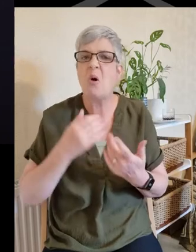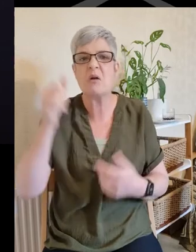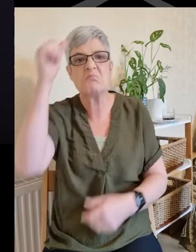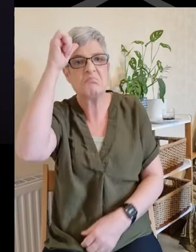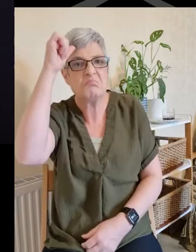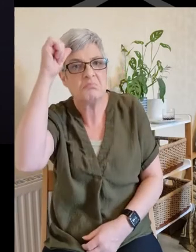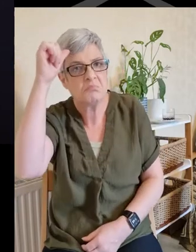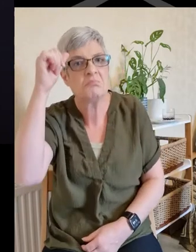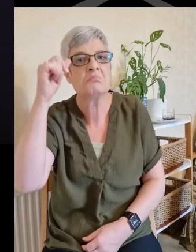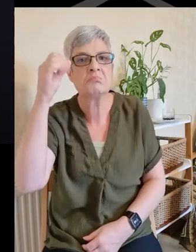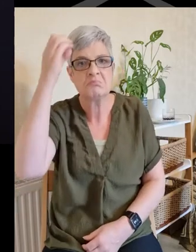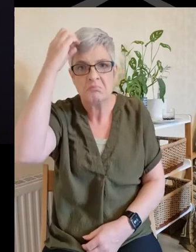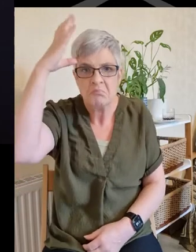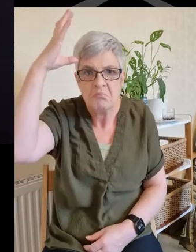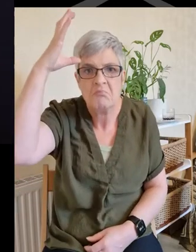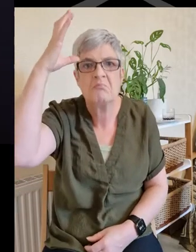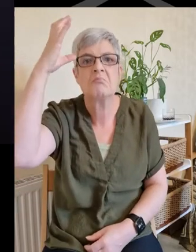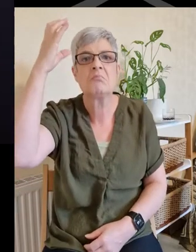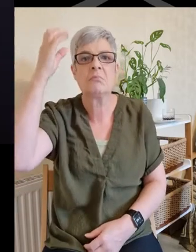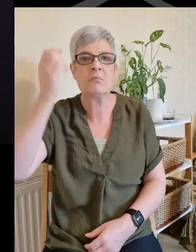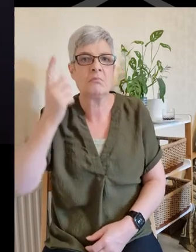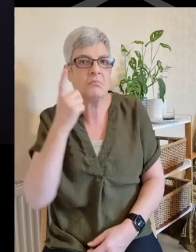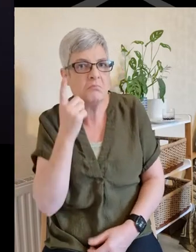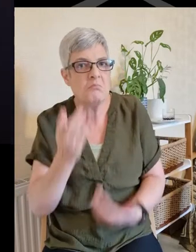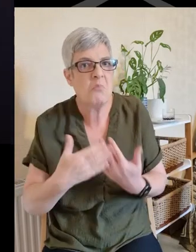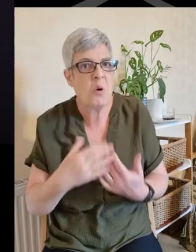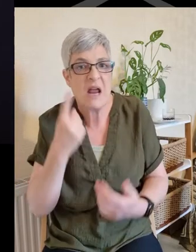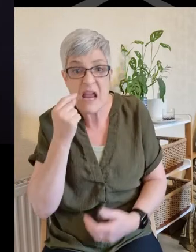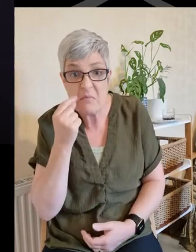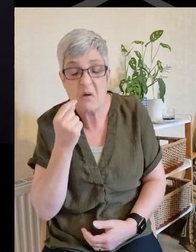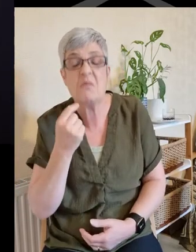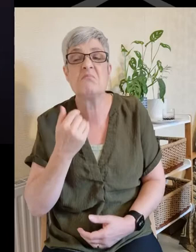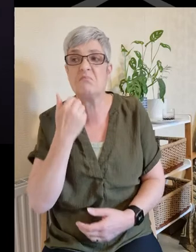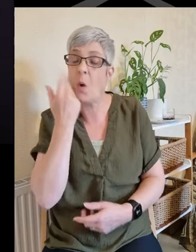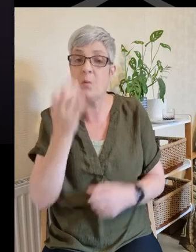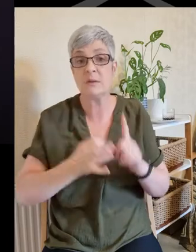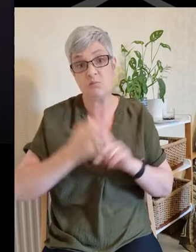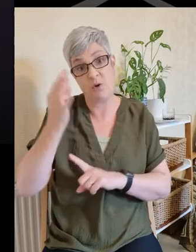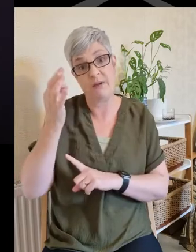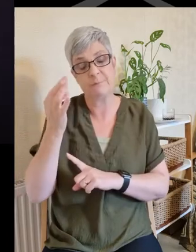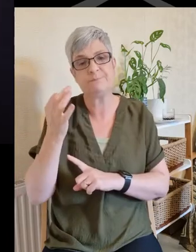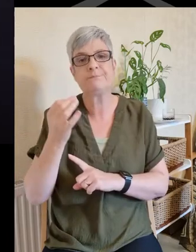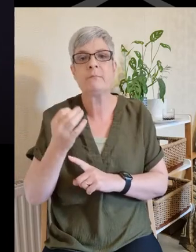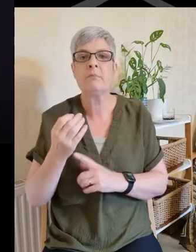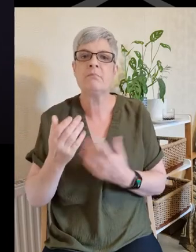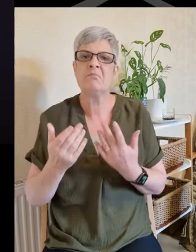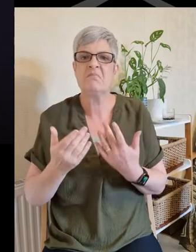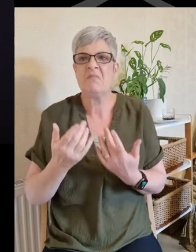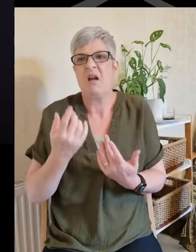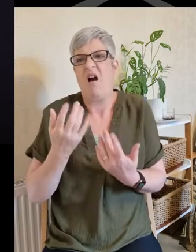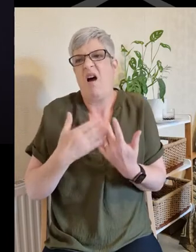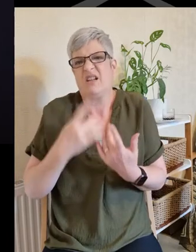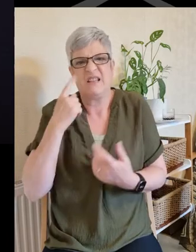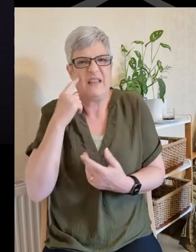able, and that we're always improving. Others see the past as the good old days.